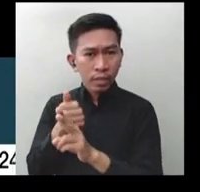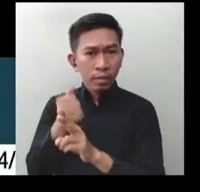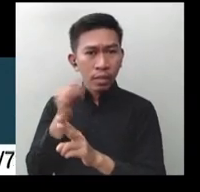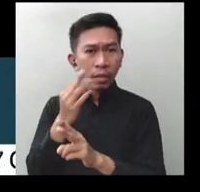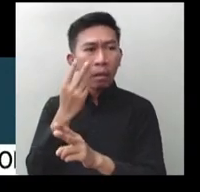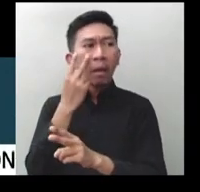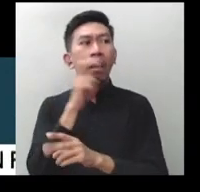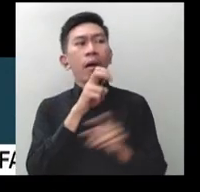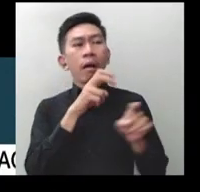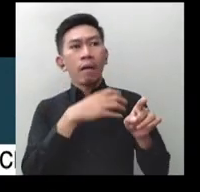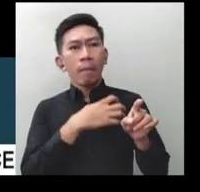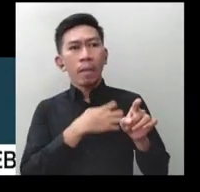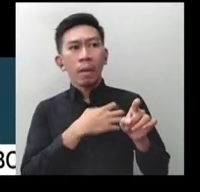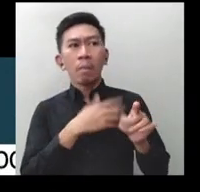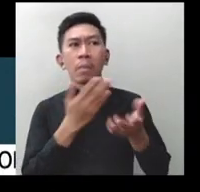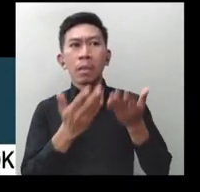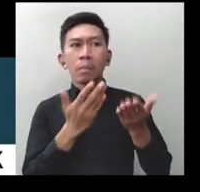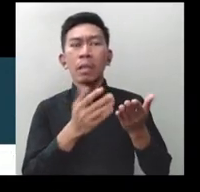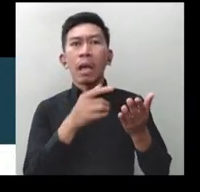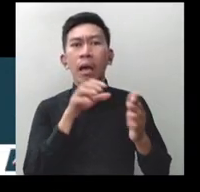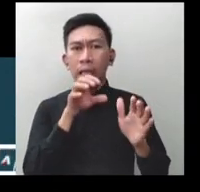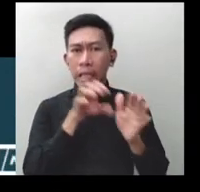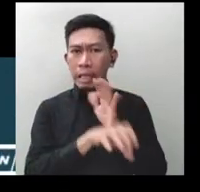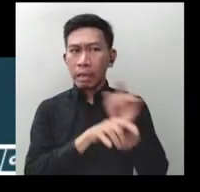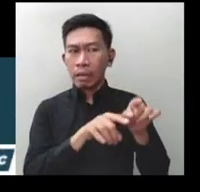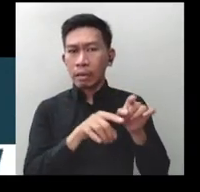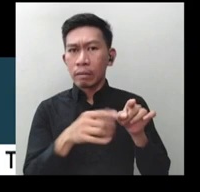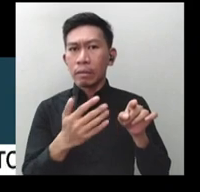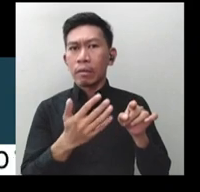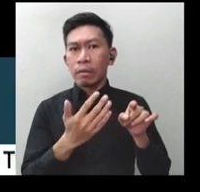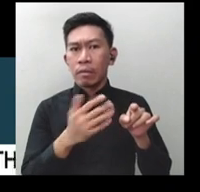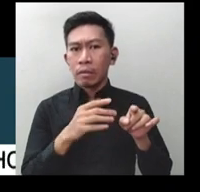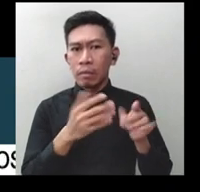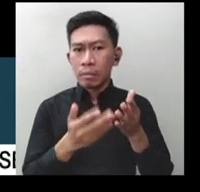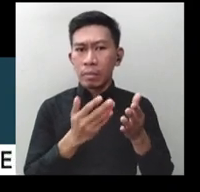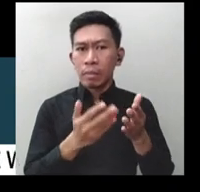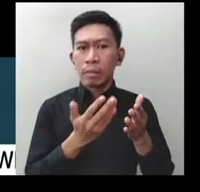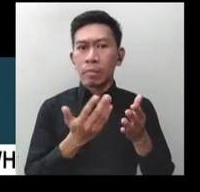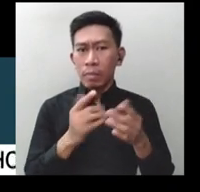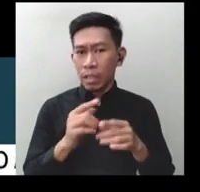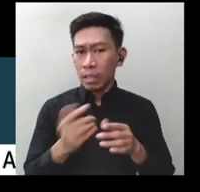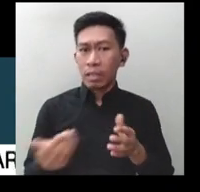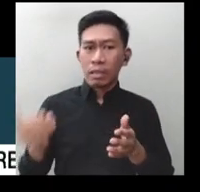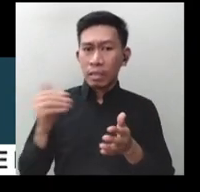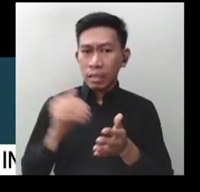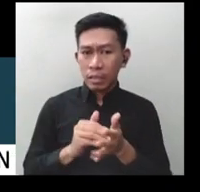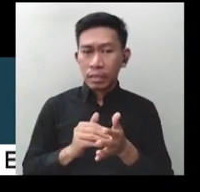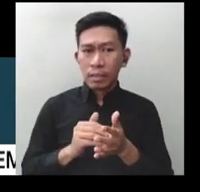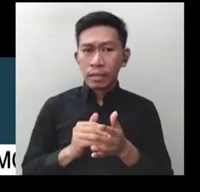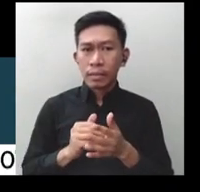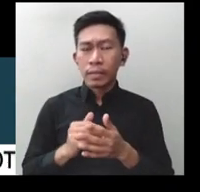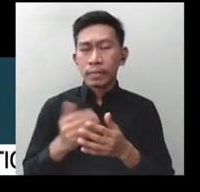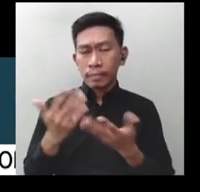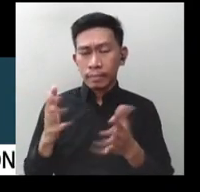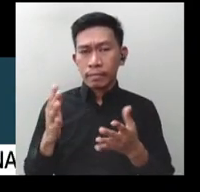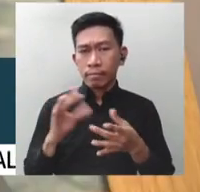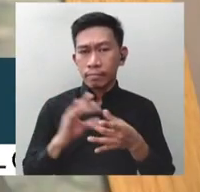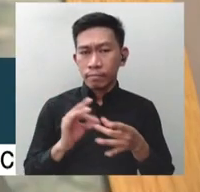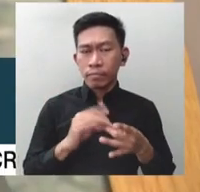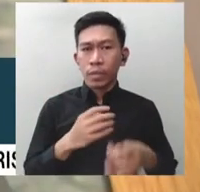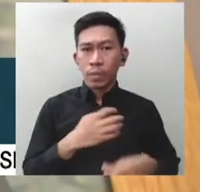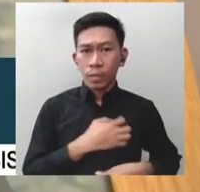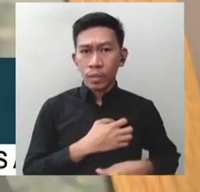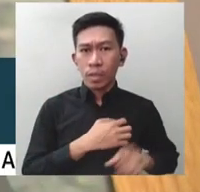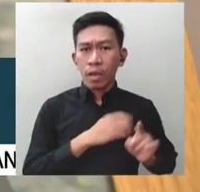officers as some criminal elements for wearing civilian clothes. But again, like I said, I mentioned earlier, the police officer claimed